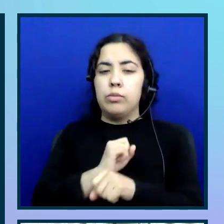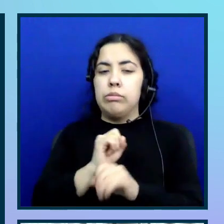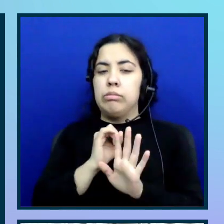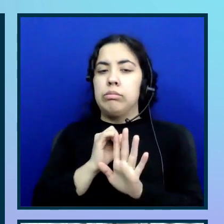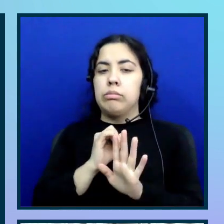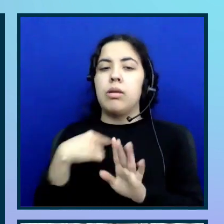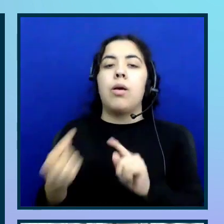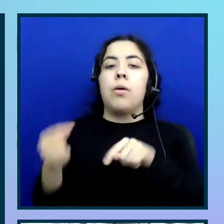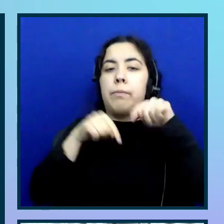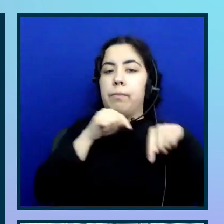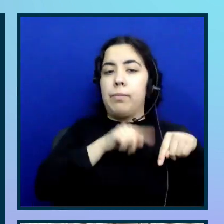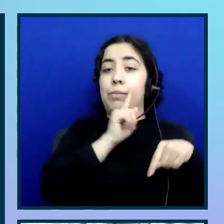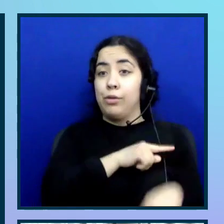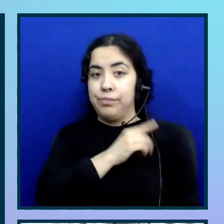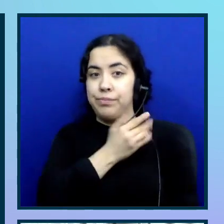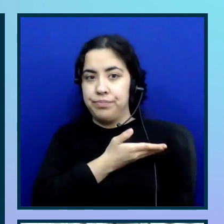I can go back here.